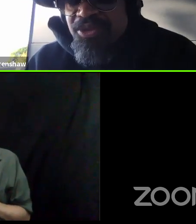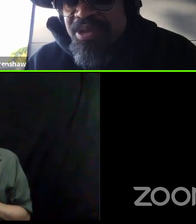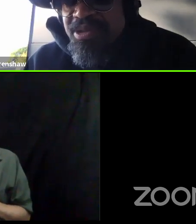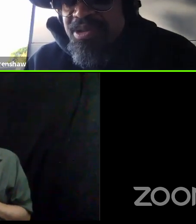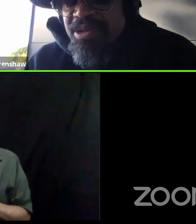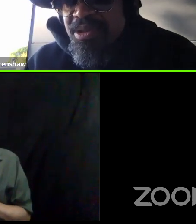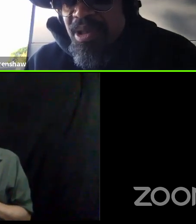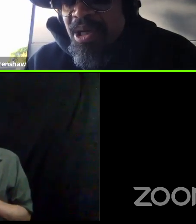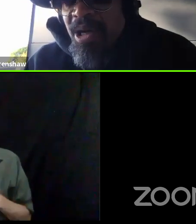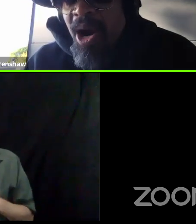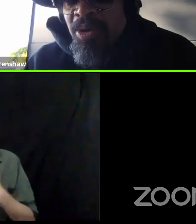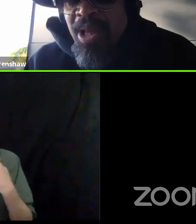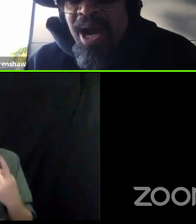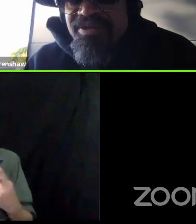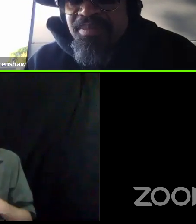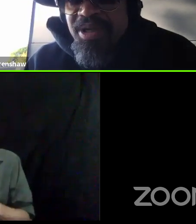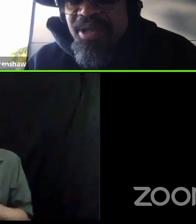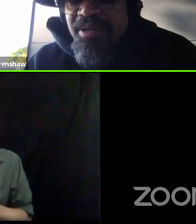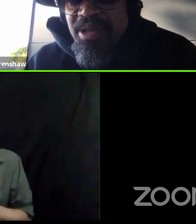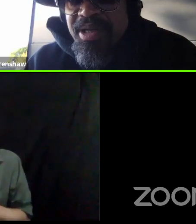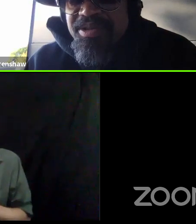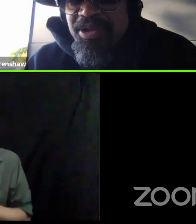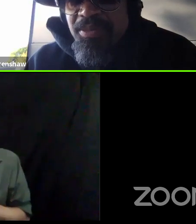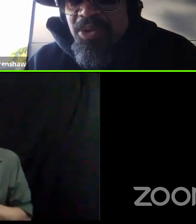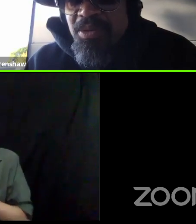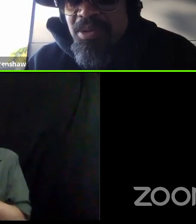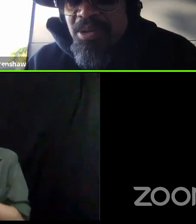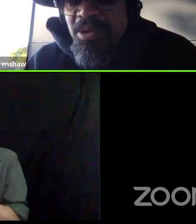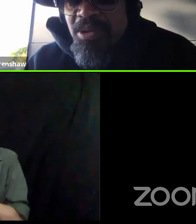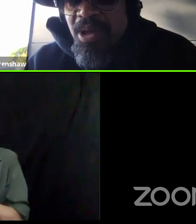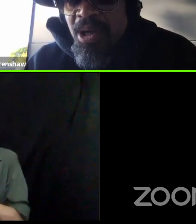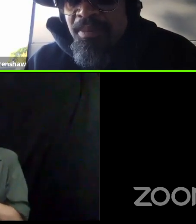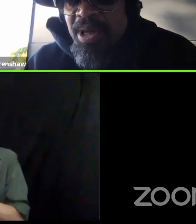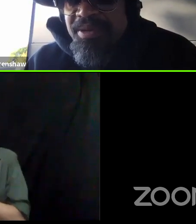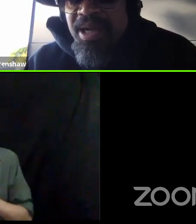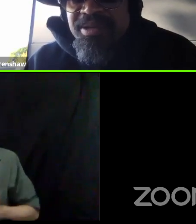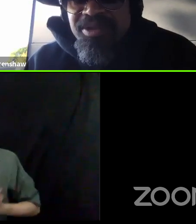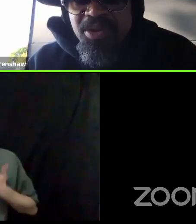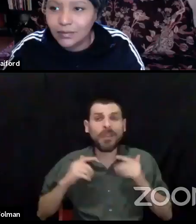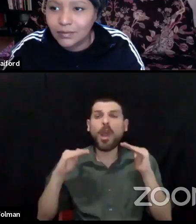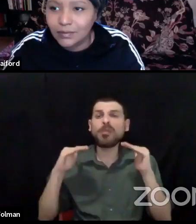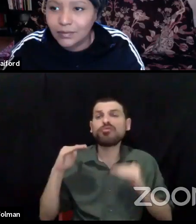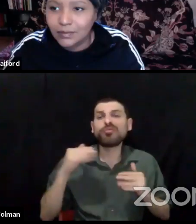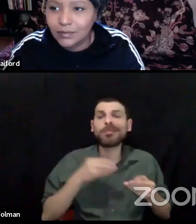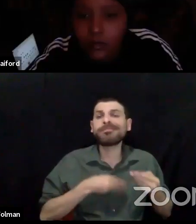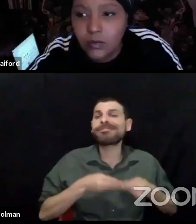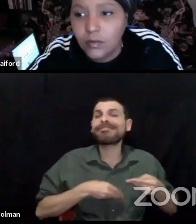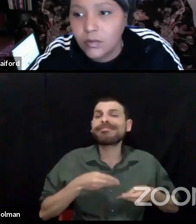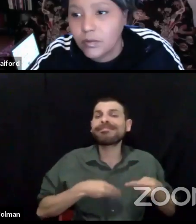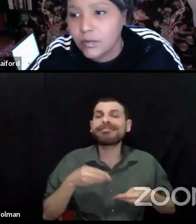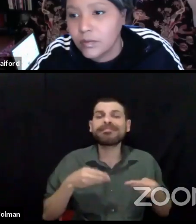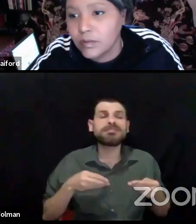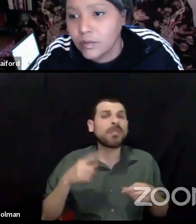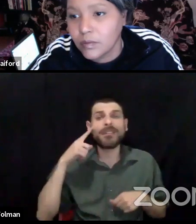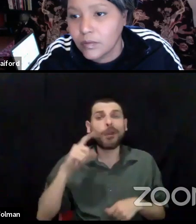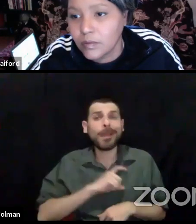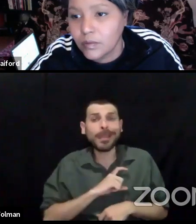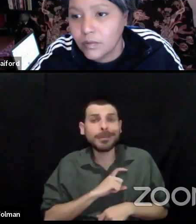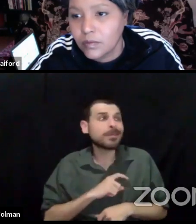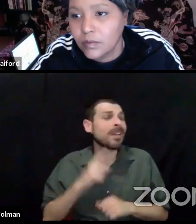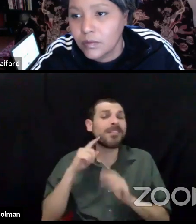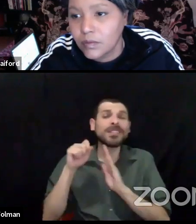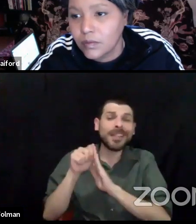For centuries, our lives being expendable at the hands of police, at the hands of the state, and at the hands